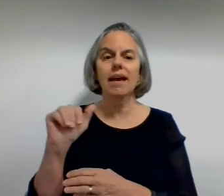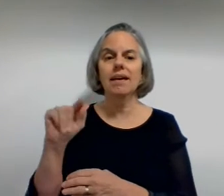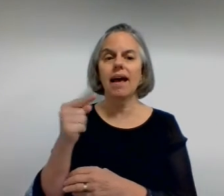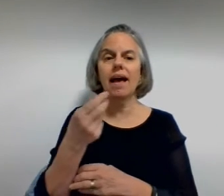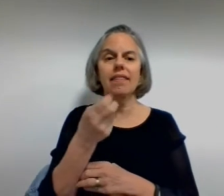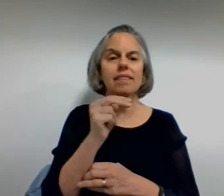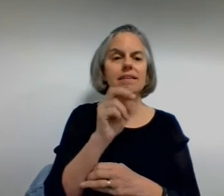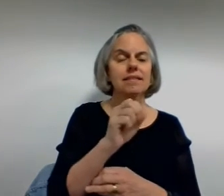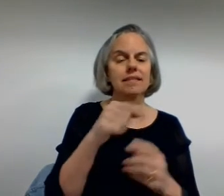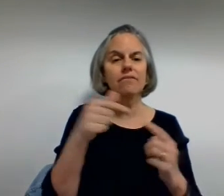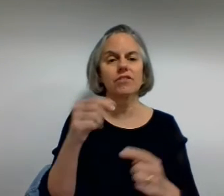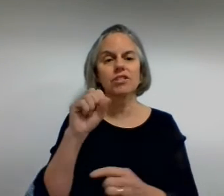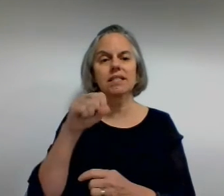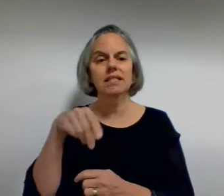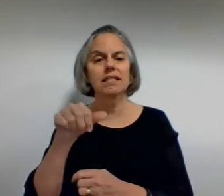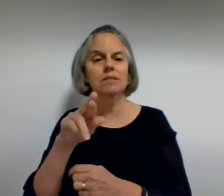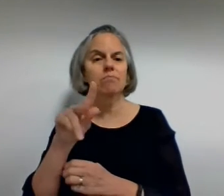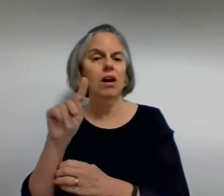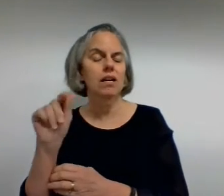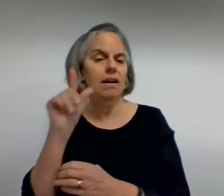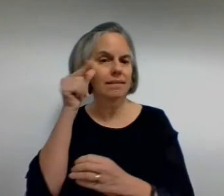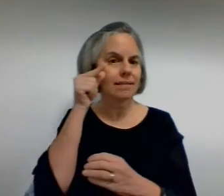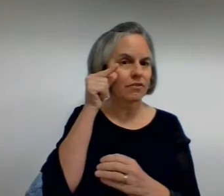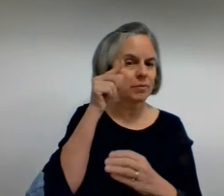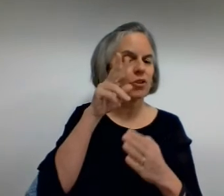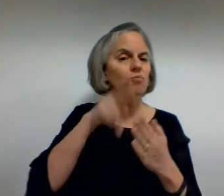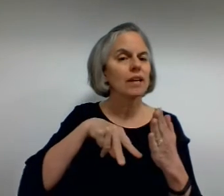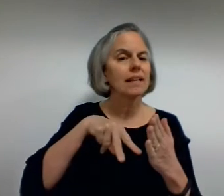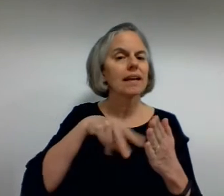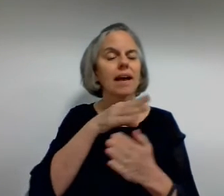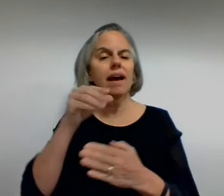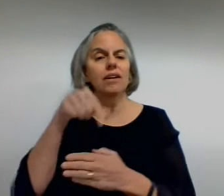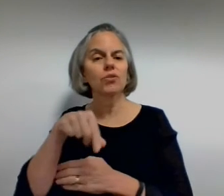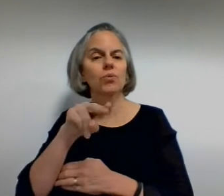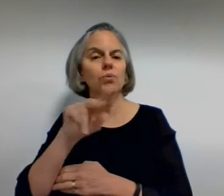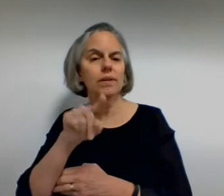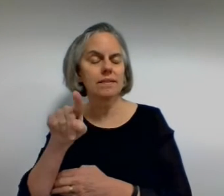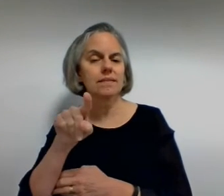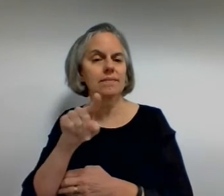Athens versus Sparta government reading and quiz.